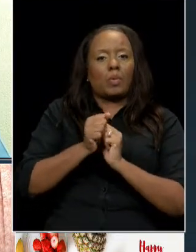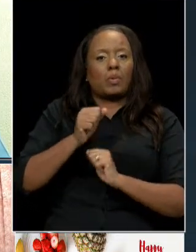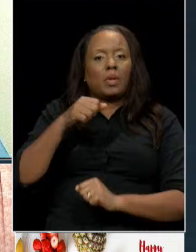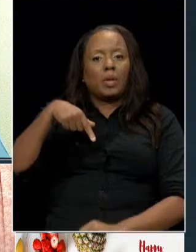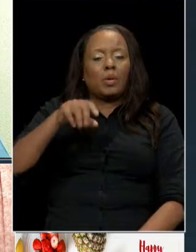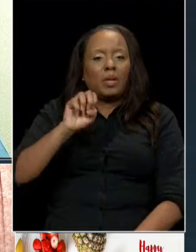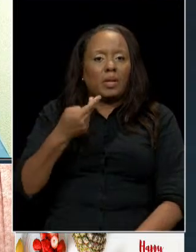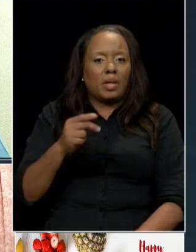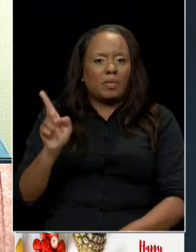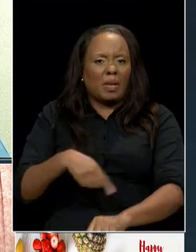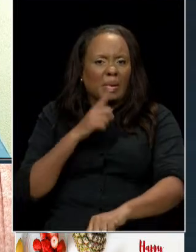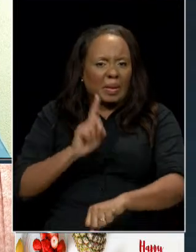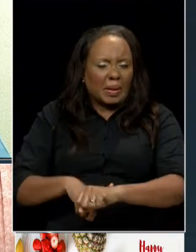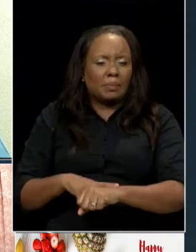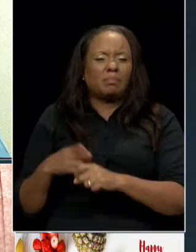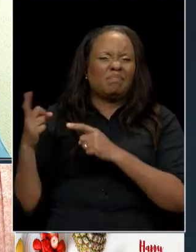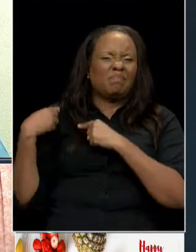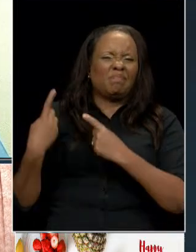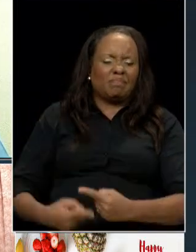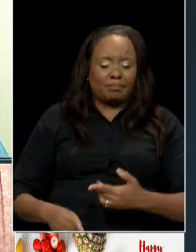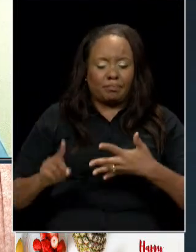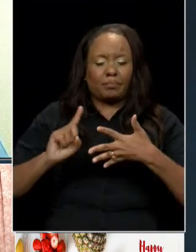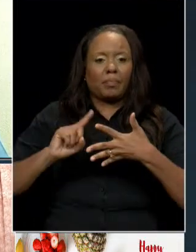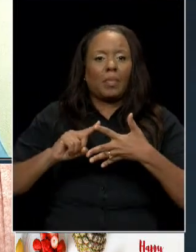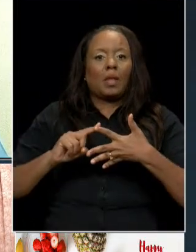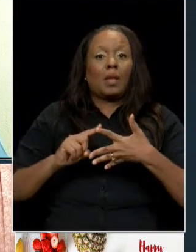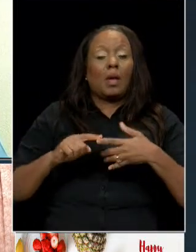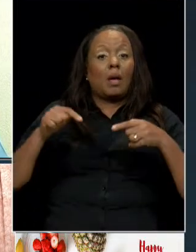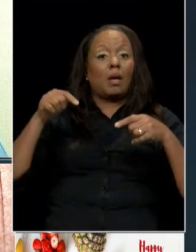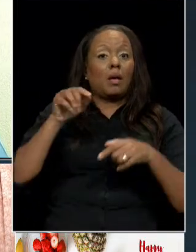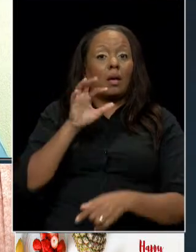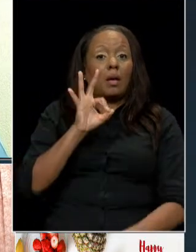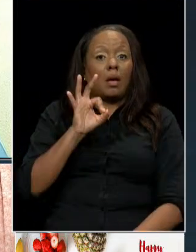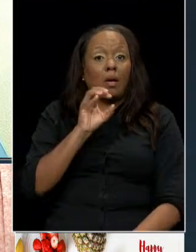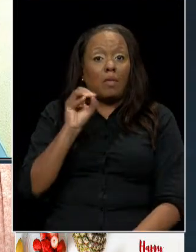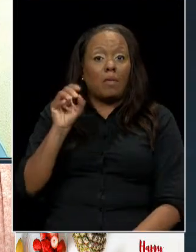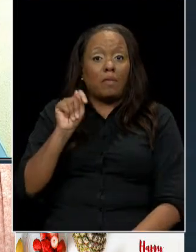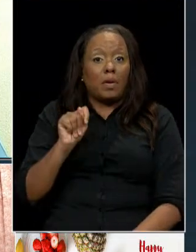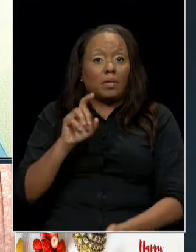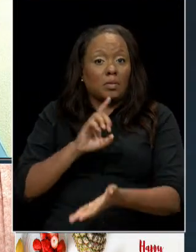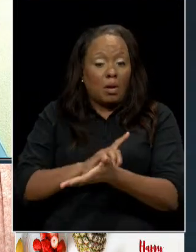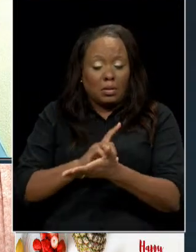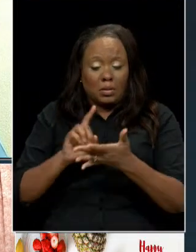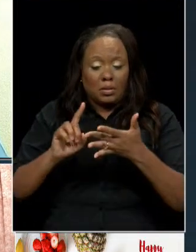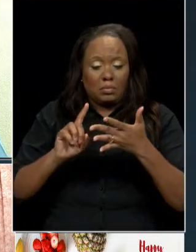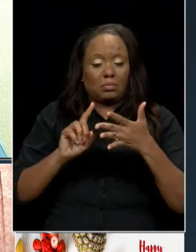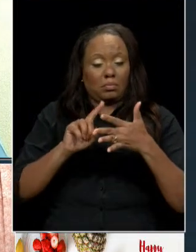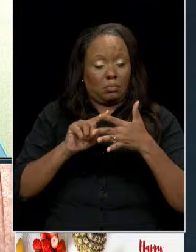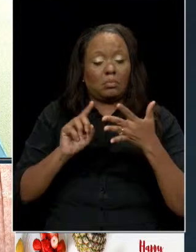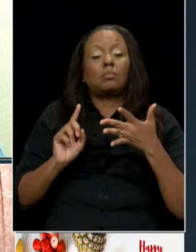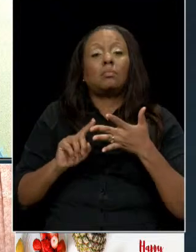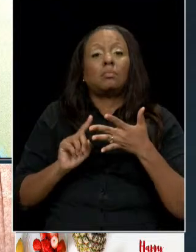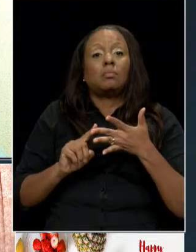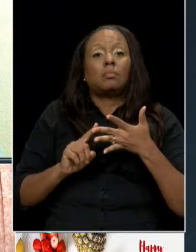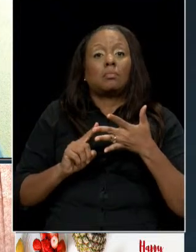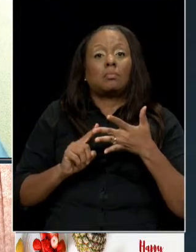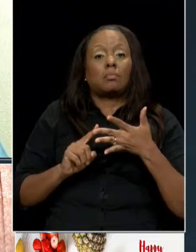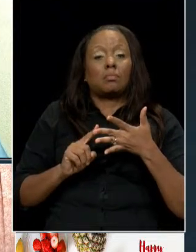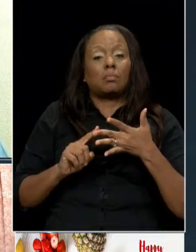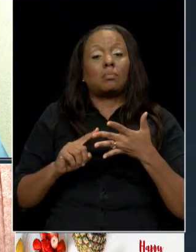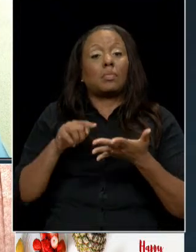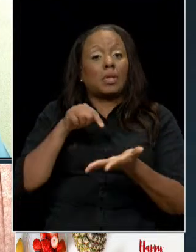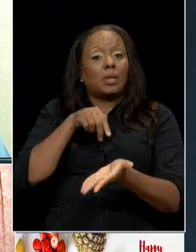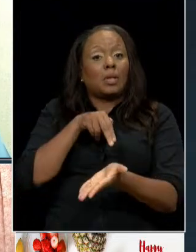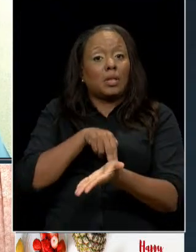Ferdinand. And we also have a podiatrist as well as a nurse. Our podiatrist is Tony Pickering, and the nurse